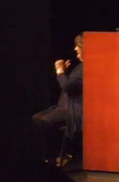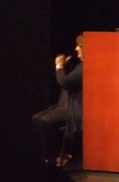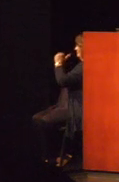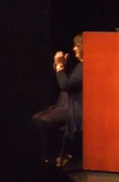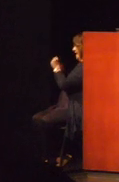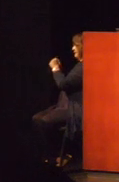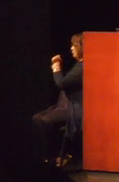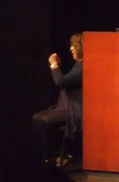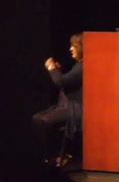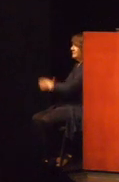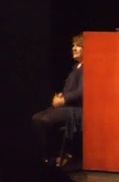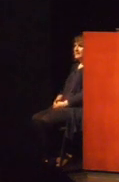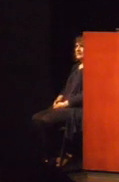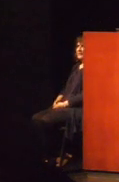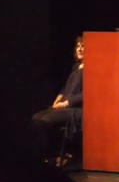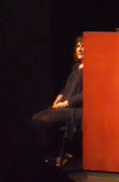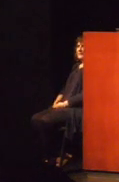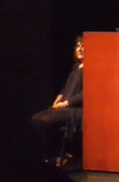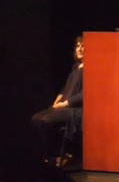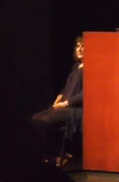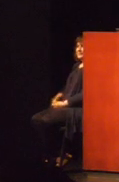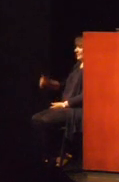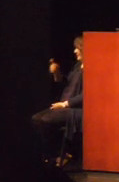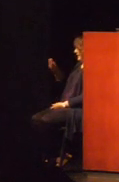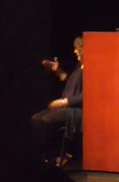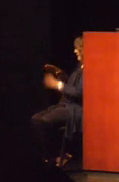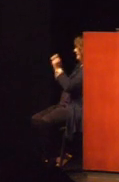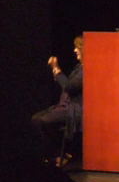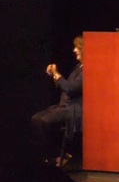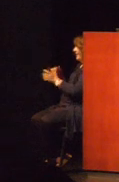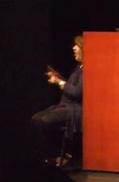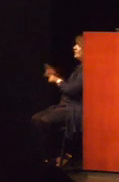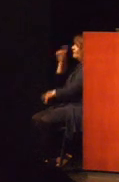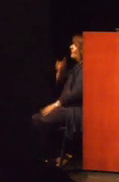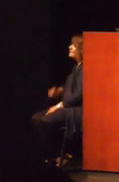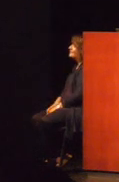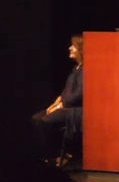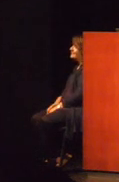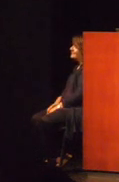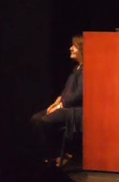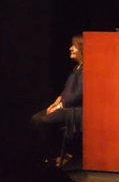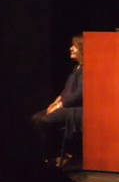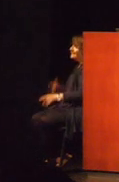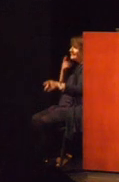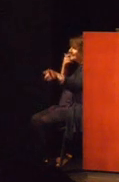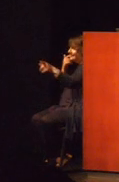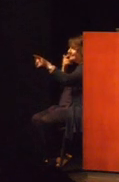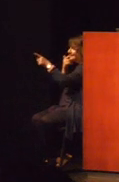Incidentally, there are other things in our society that are also false constructs